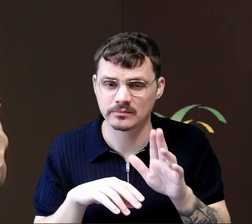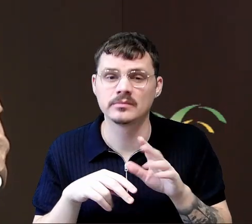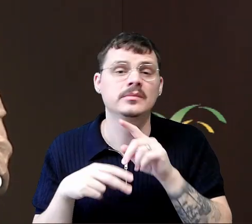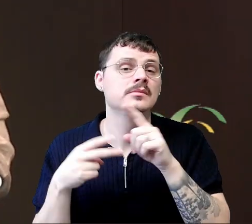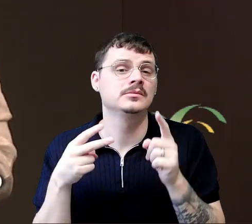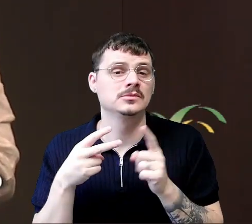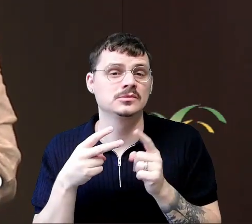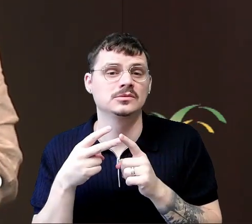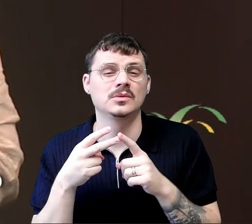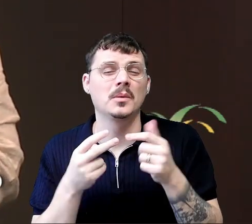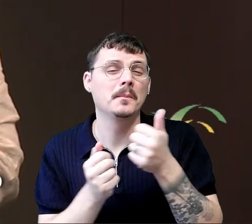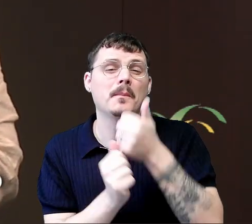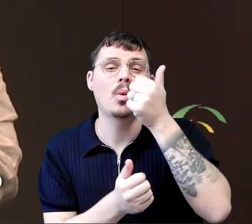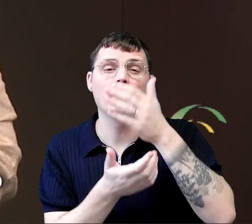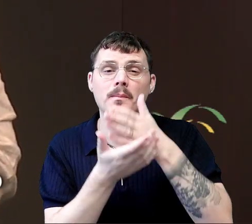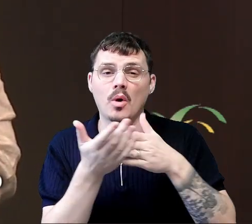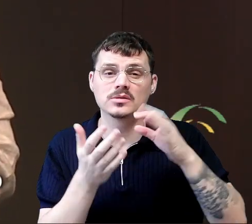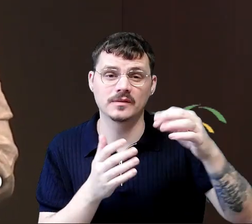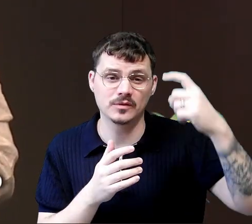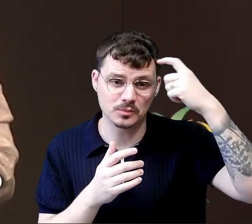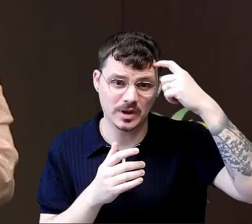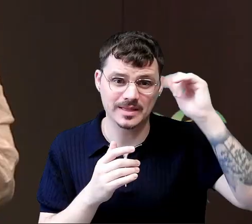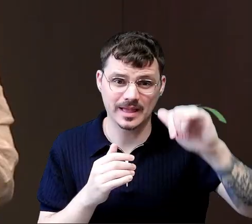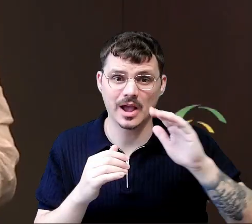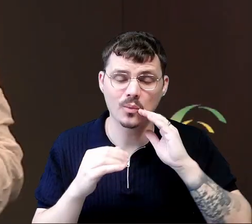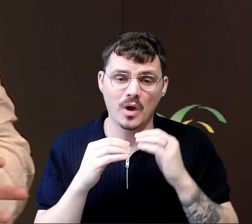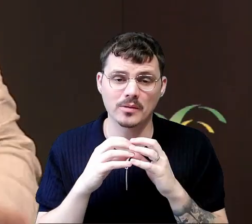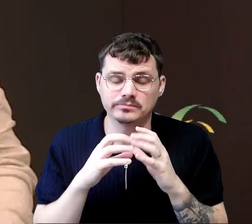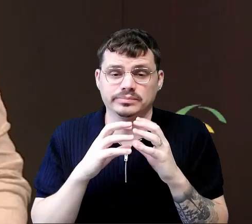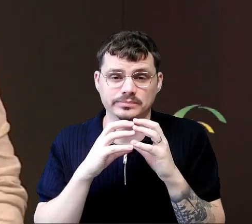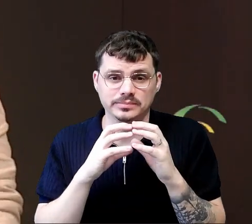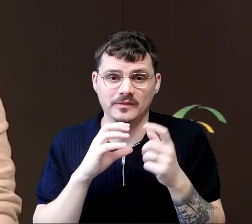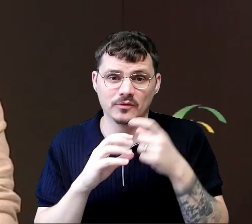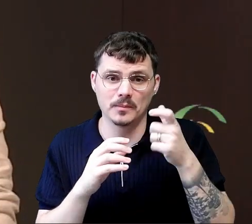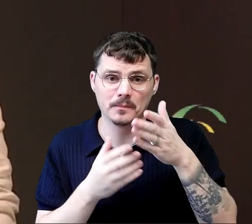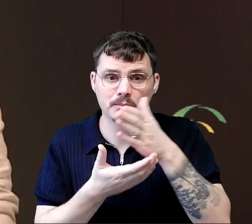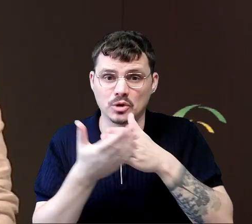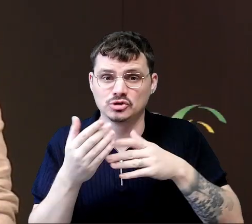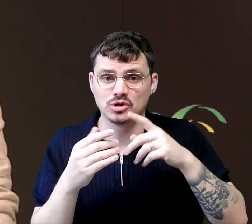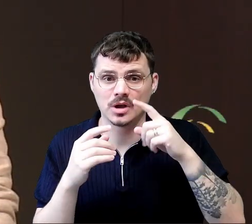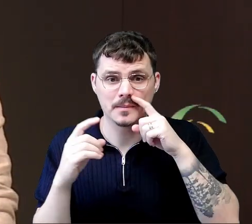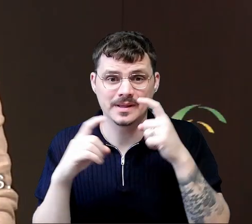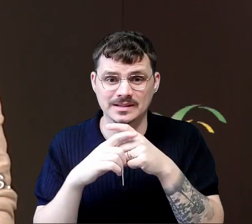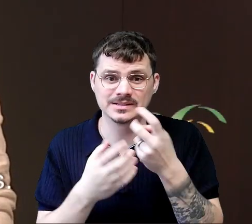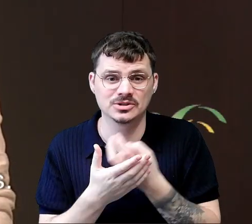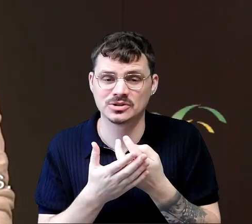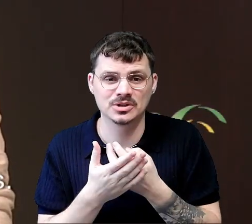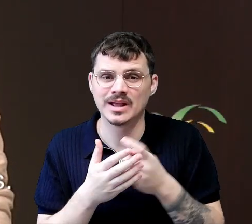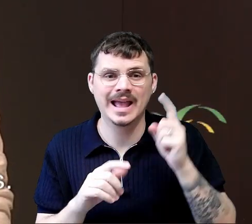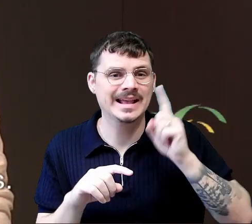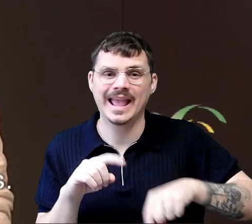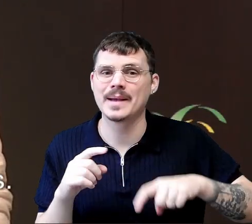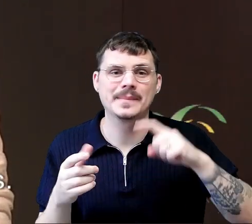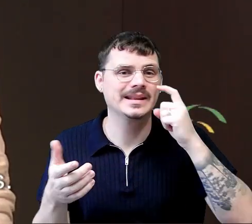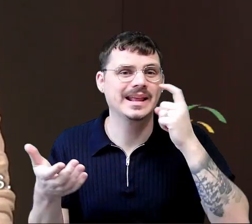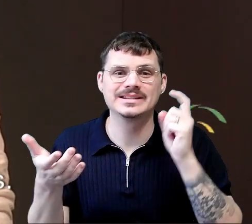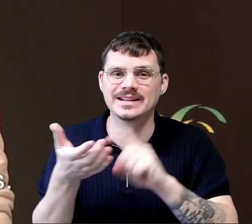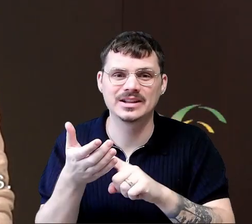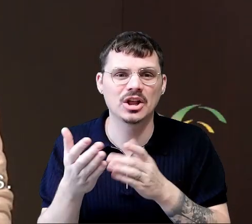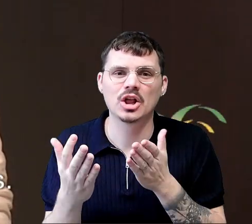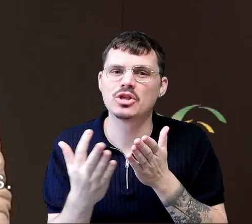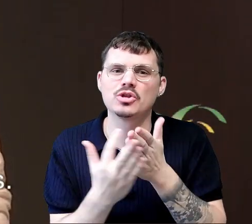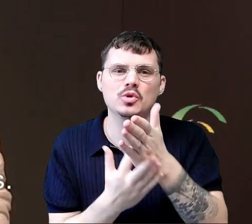two, most of the parts of the brain that light up with partial complex seizures cannot be detected